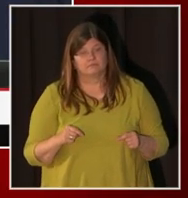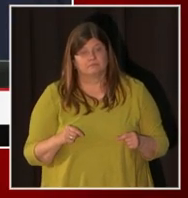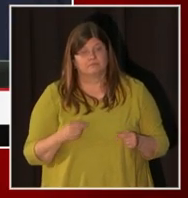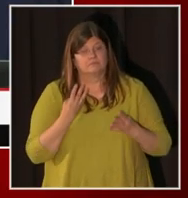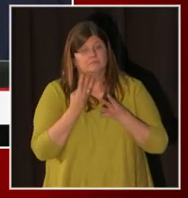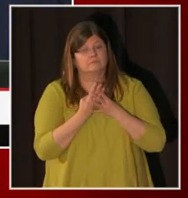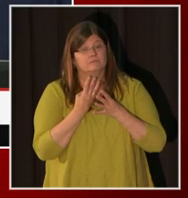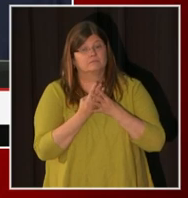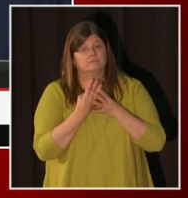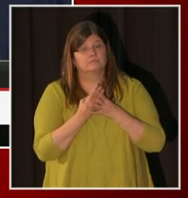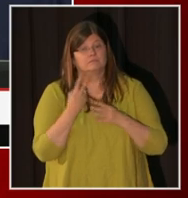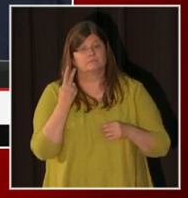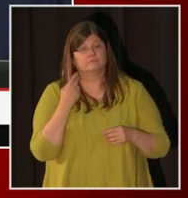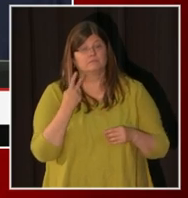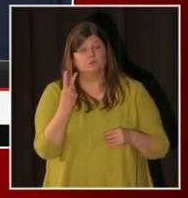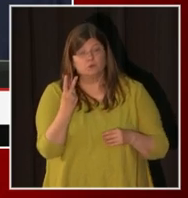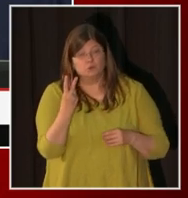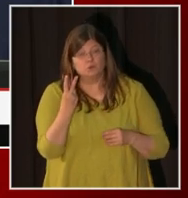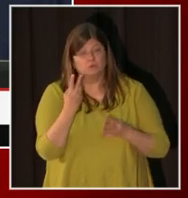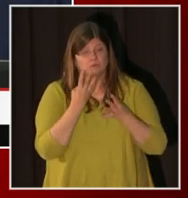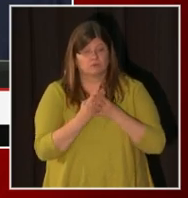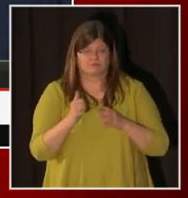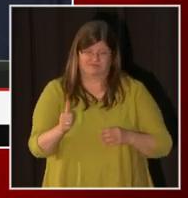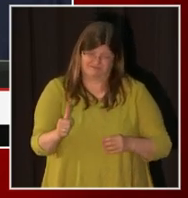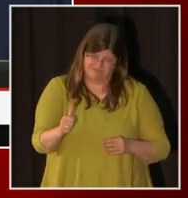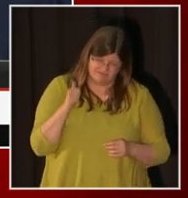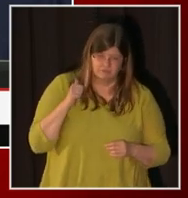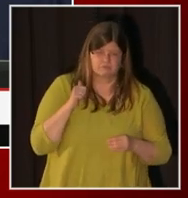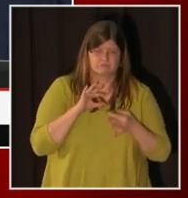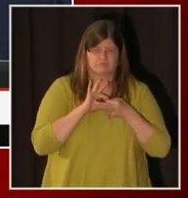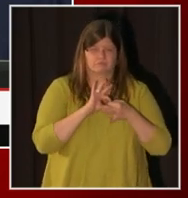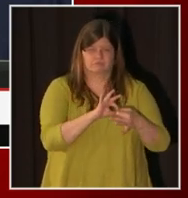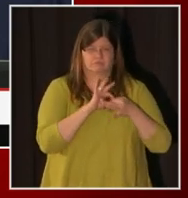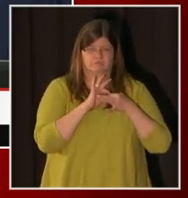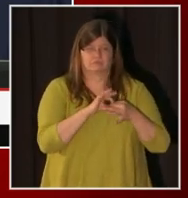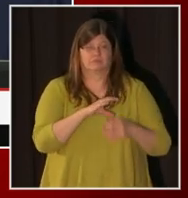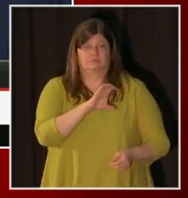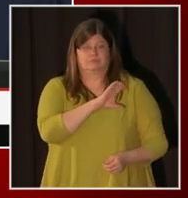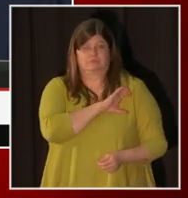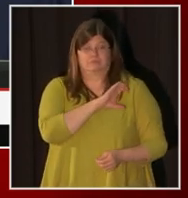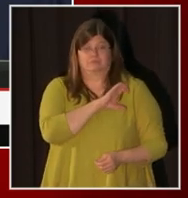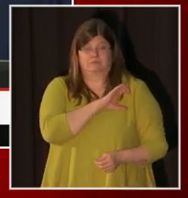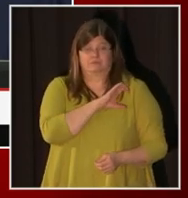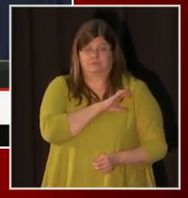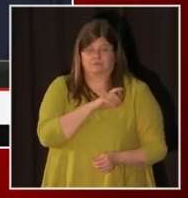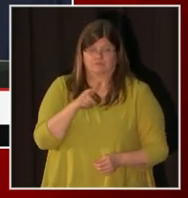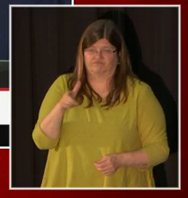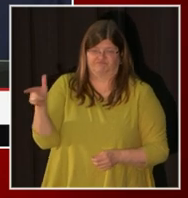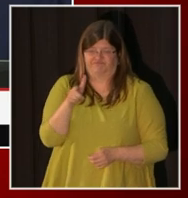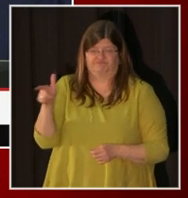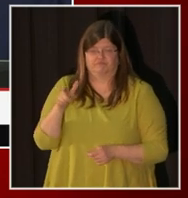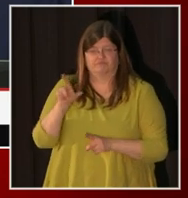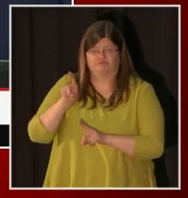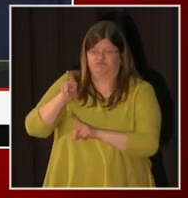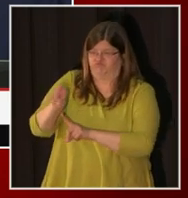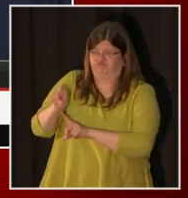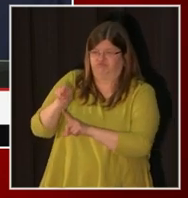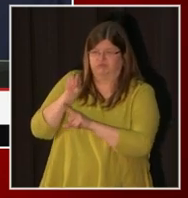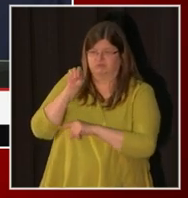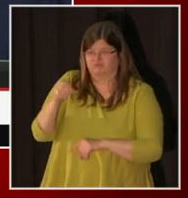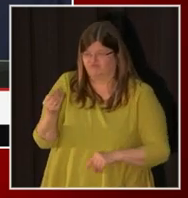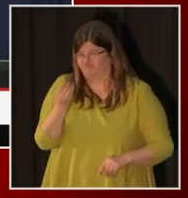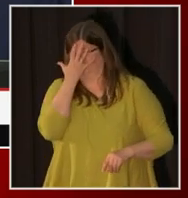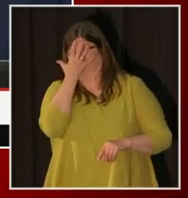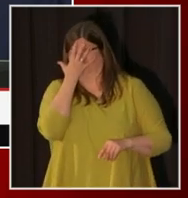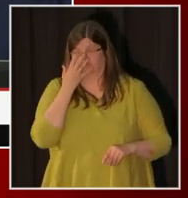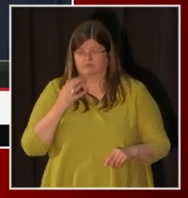had 2 inmates who refused to cooperate to the point they were pepper sprayed. They eventually got a shower after that. But in some cases, inmates